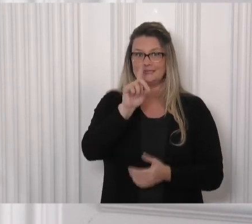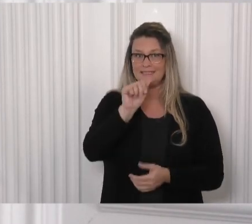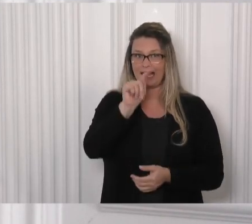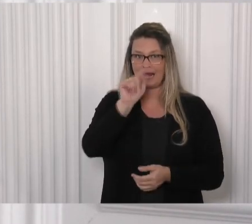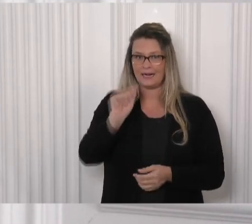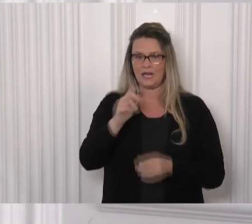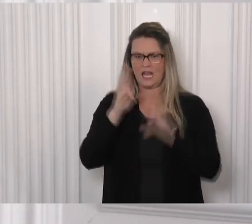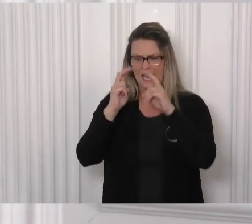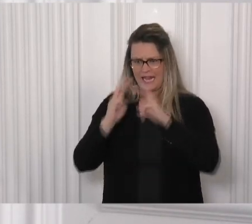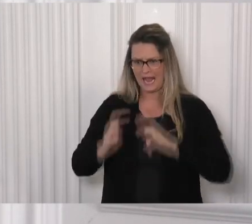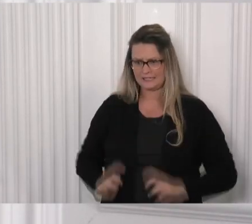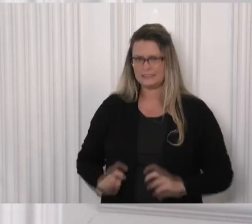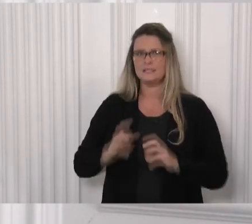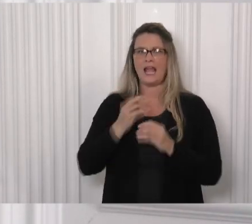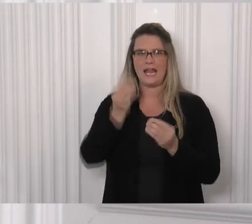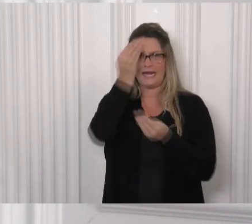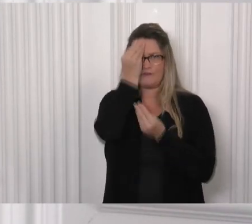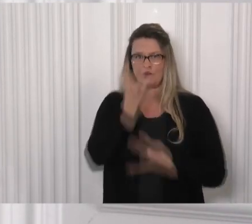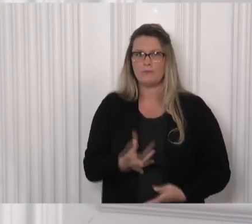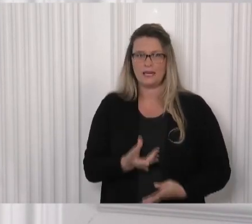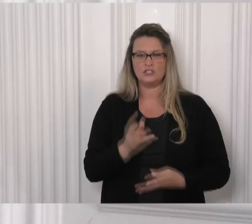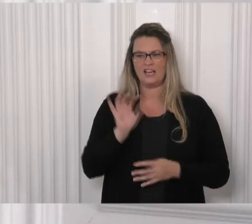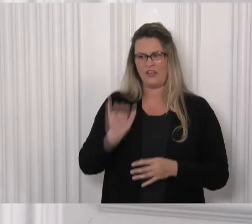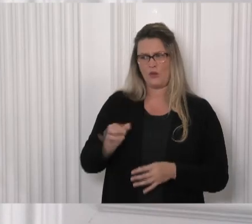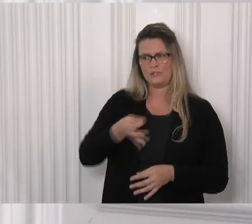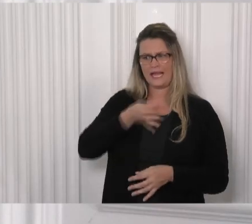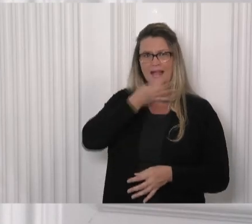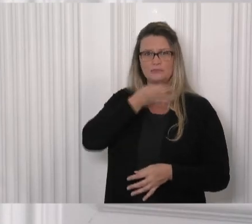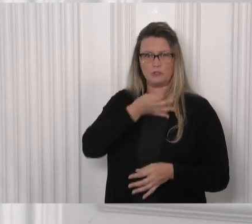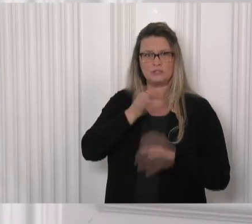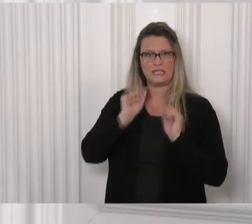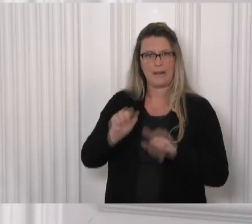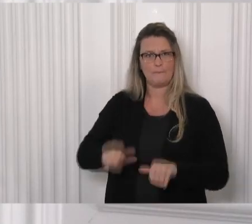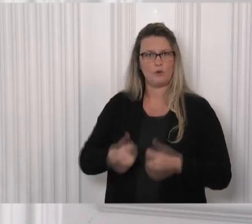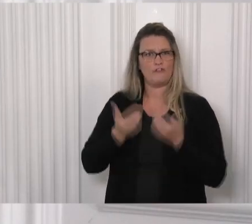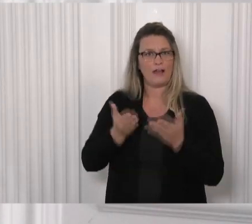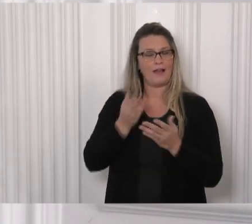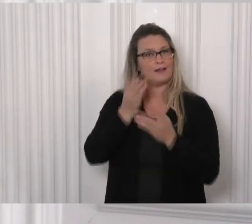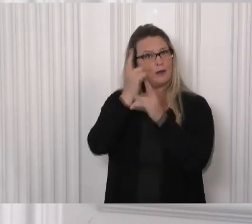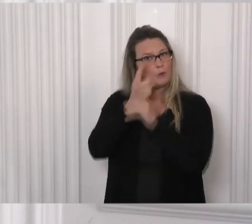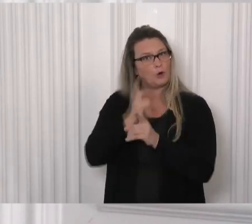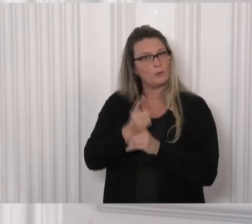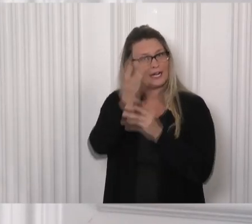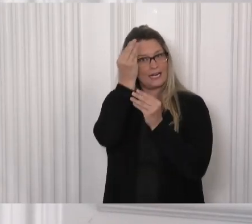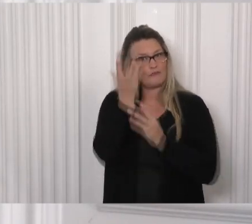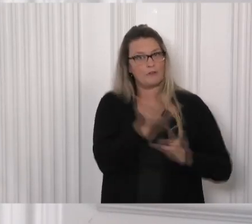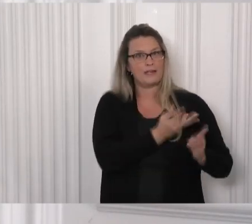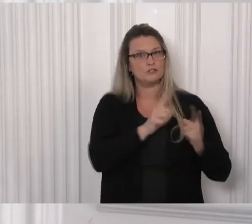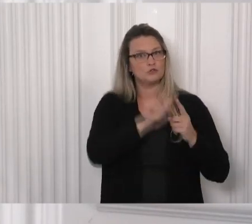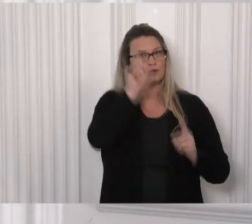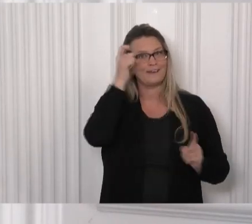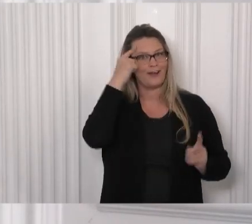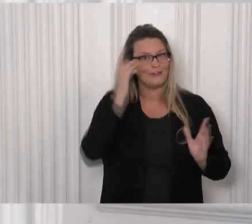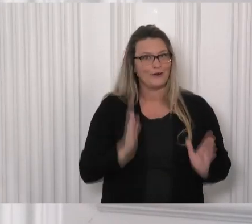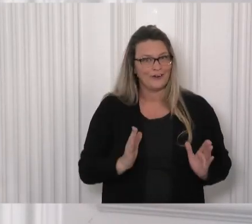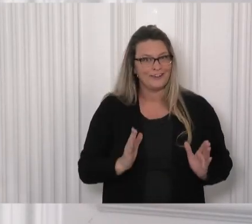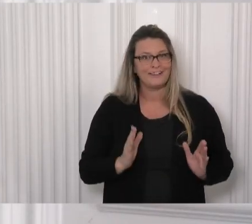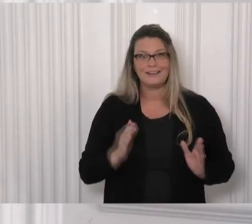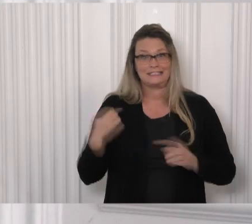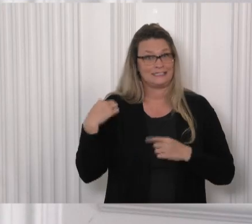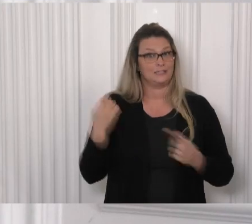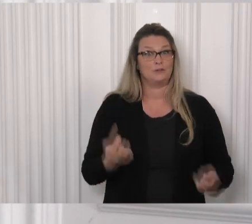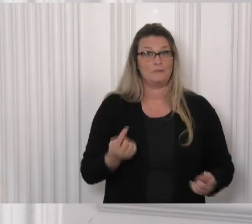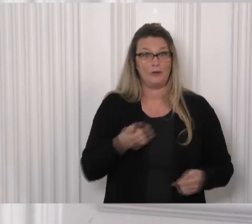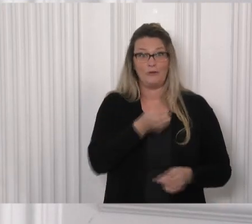good information so that those experts can provide the appropriate information to the governor, just like we've done over the past